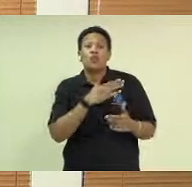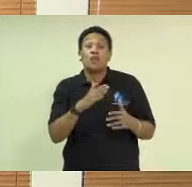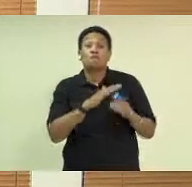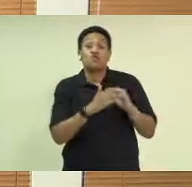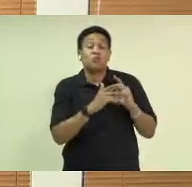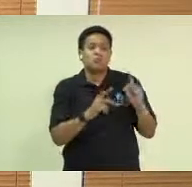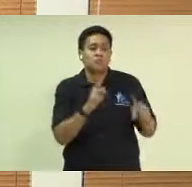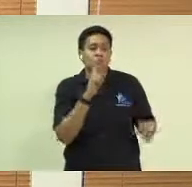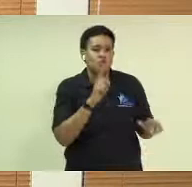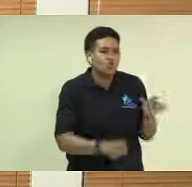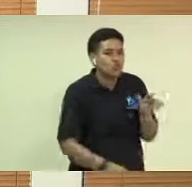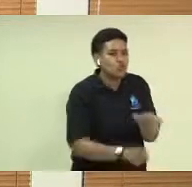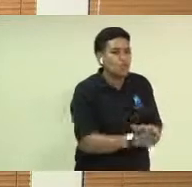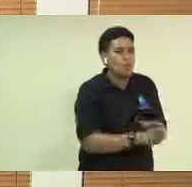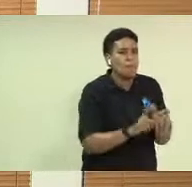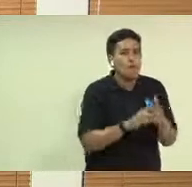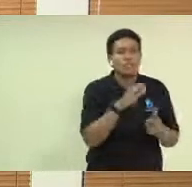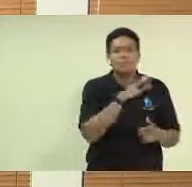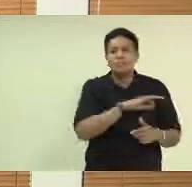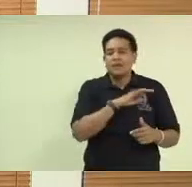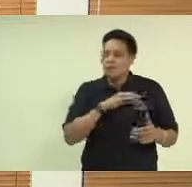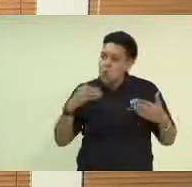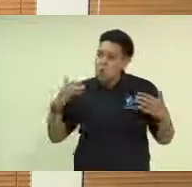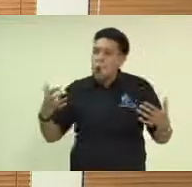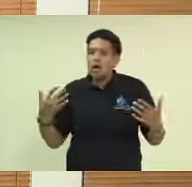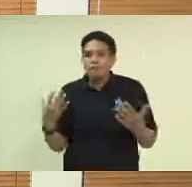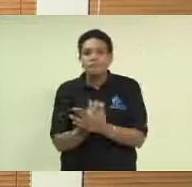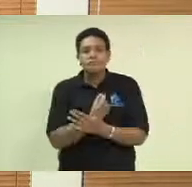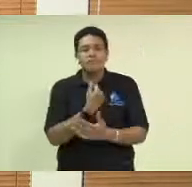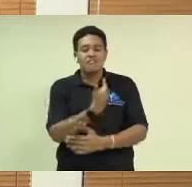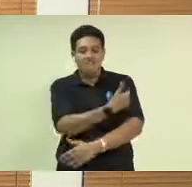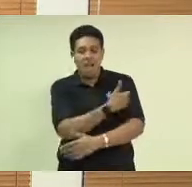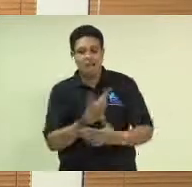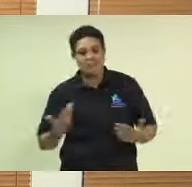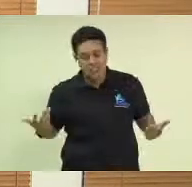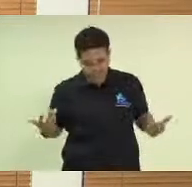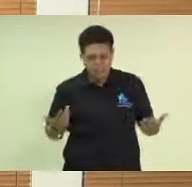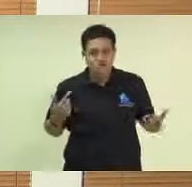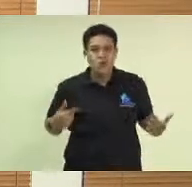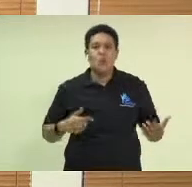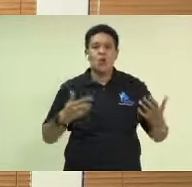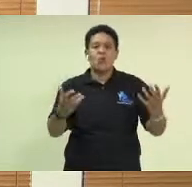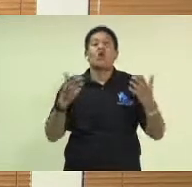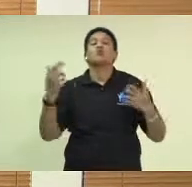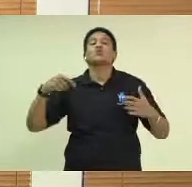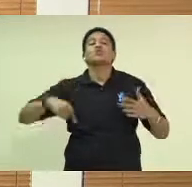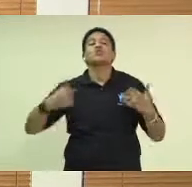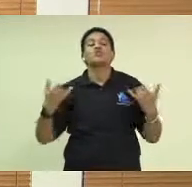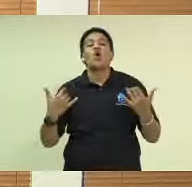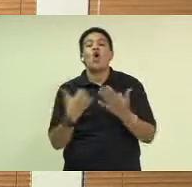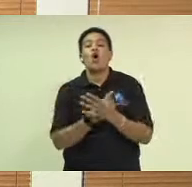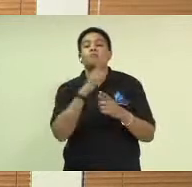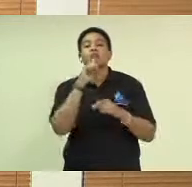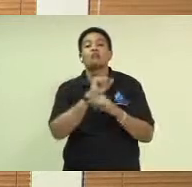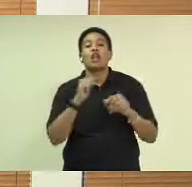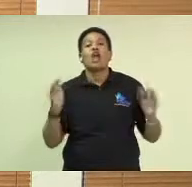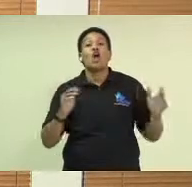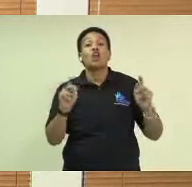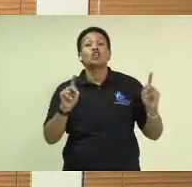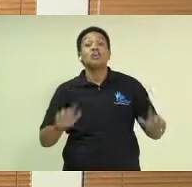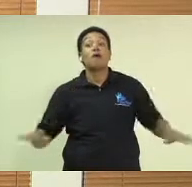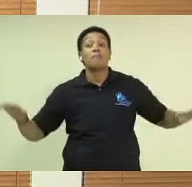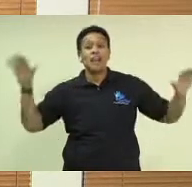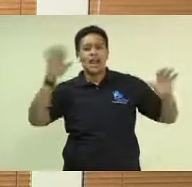Jamaicans to come out and to benefit or take the vaccines. And so we want to use this opportunity to encourage the